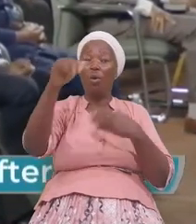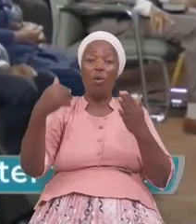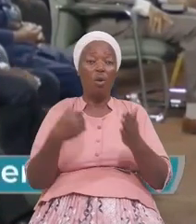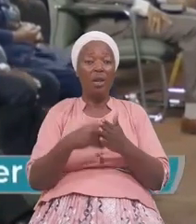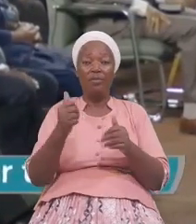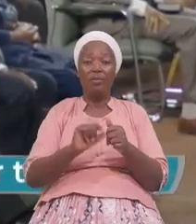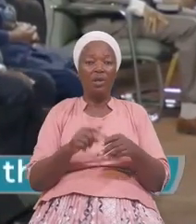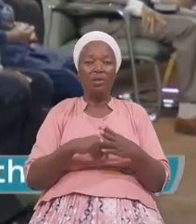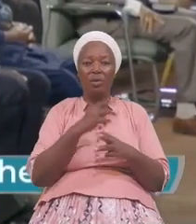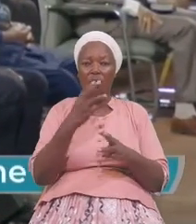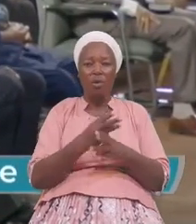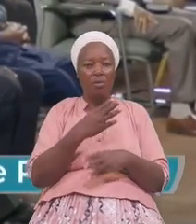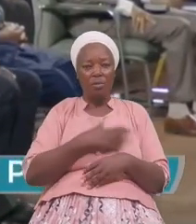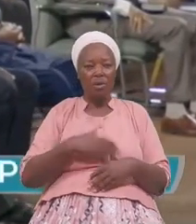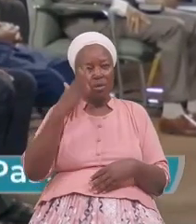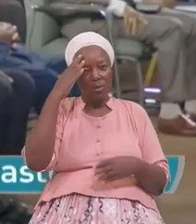note.